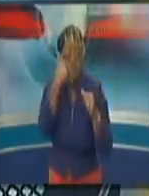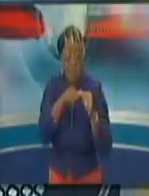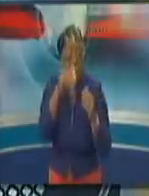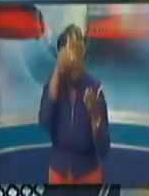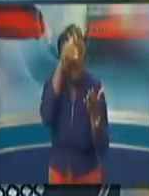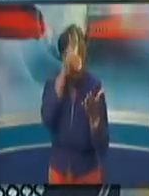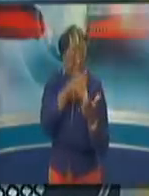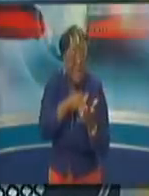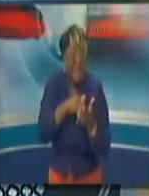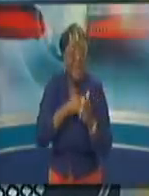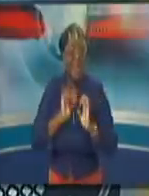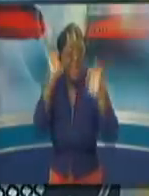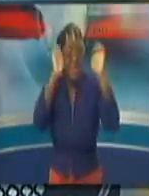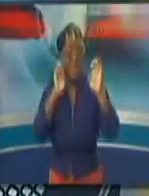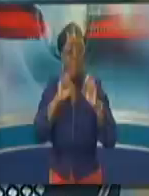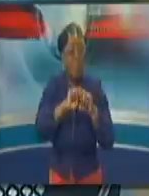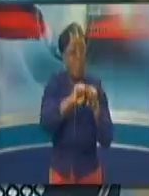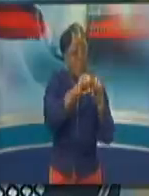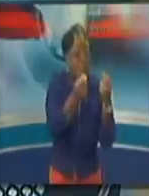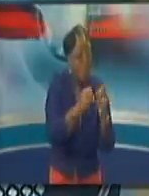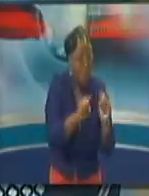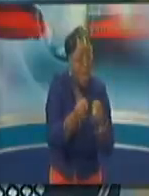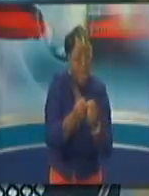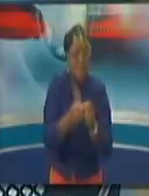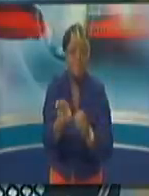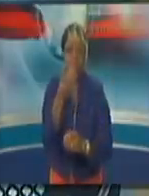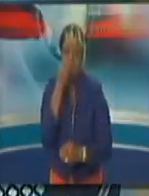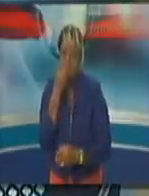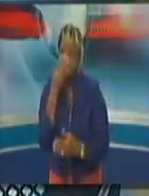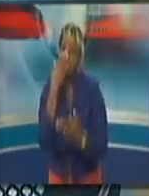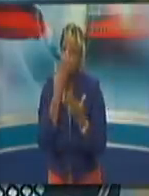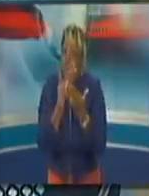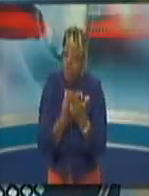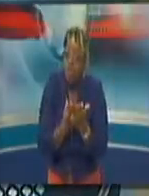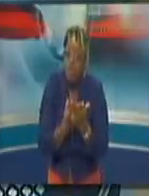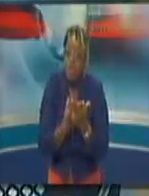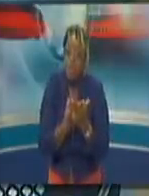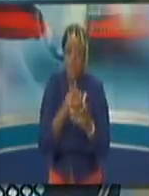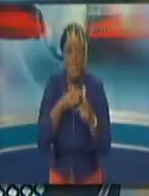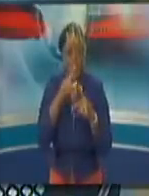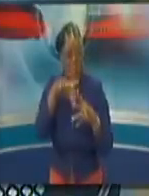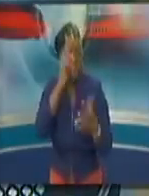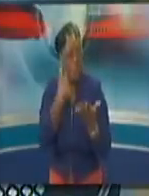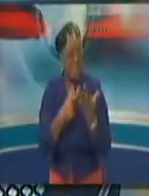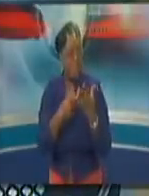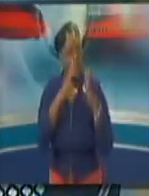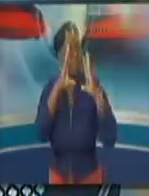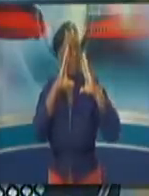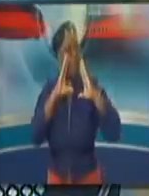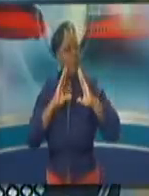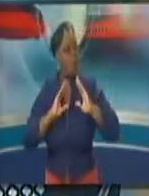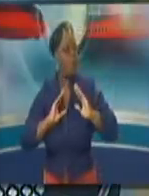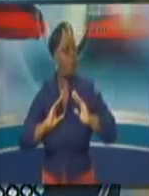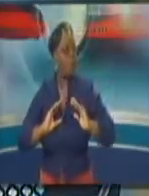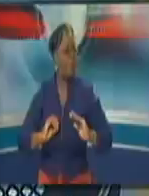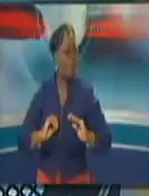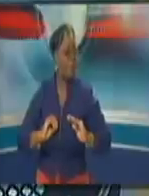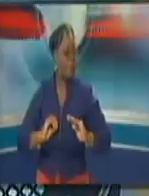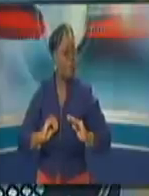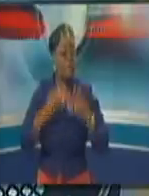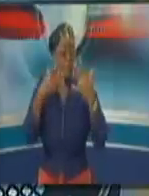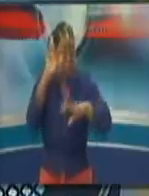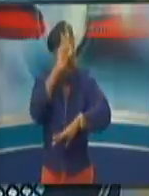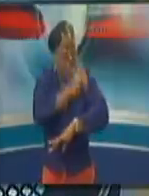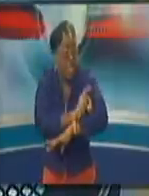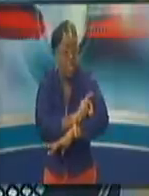take breaks, you have to remember to eat well, and you have to unwind, you have to de-stress at the end of the day, right? Whether that